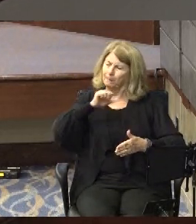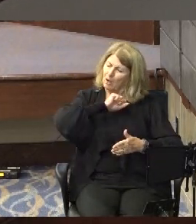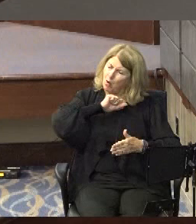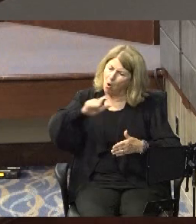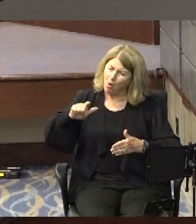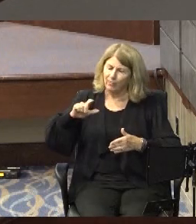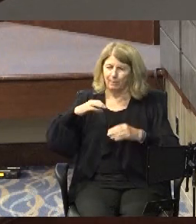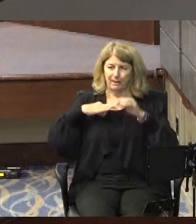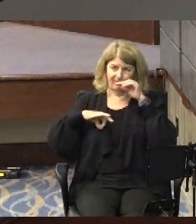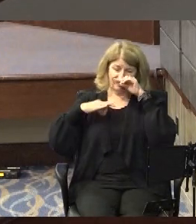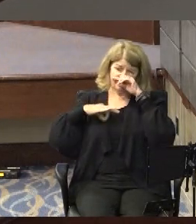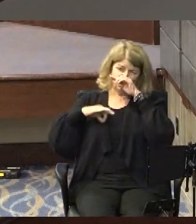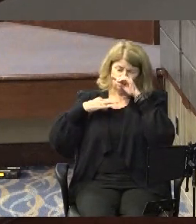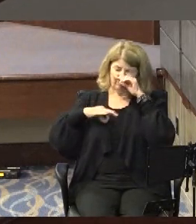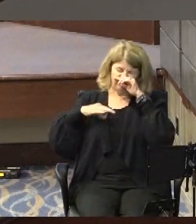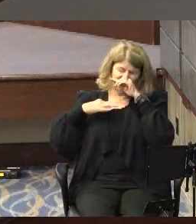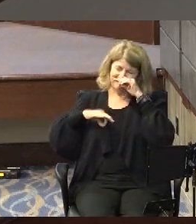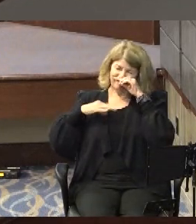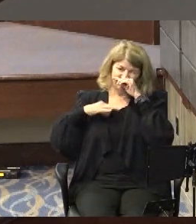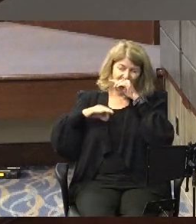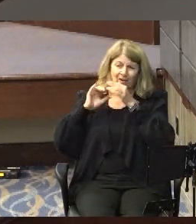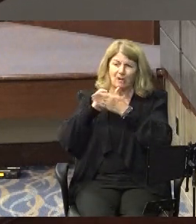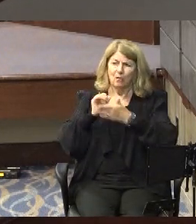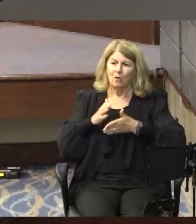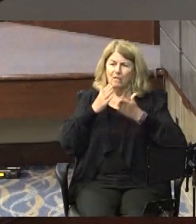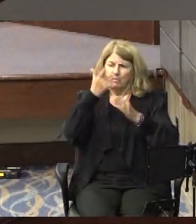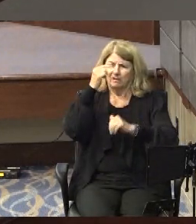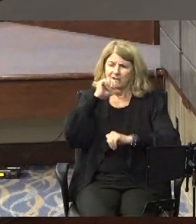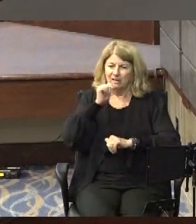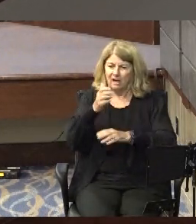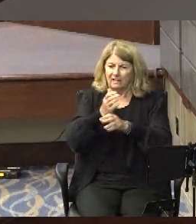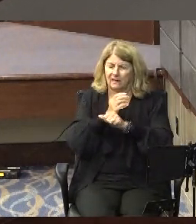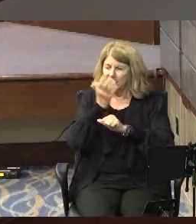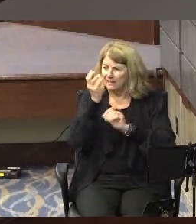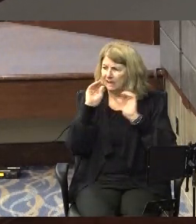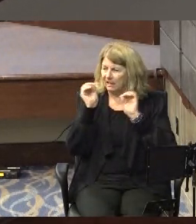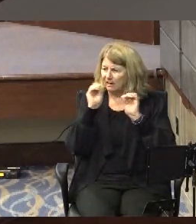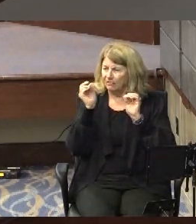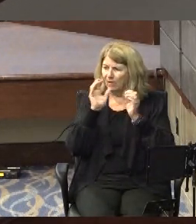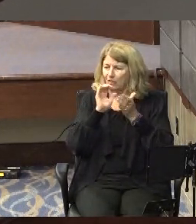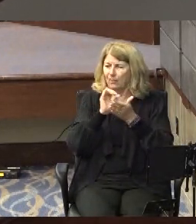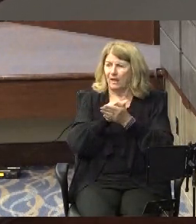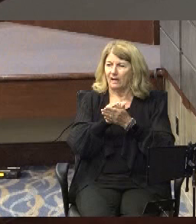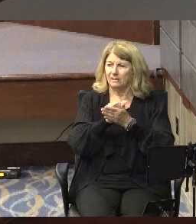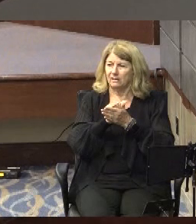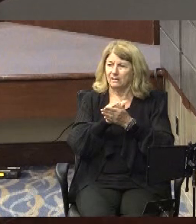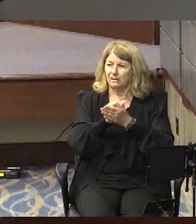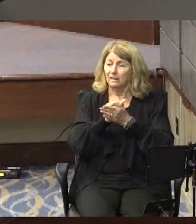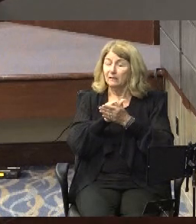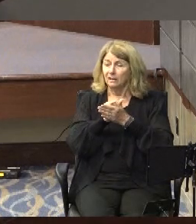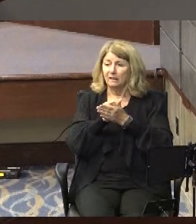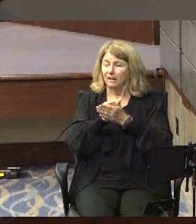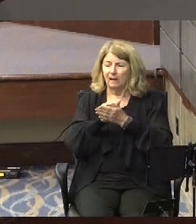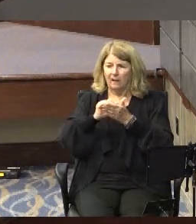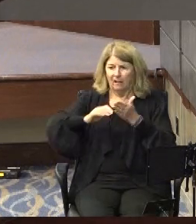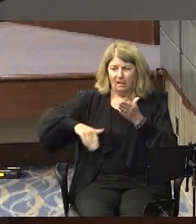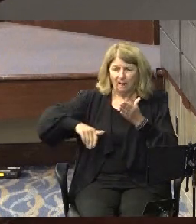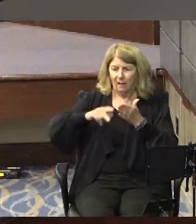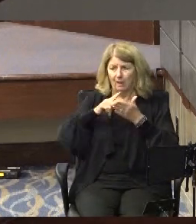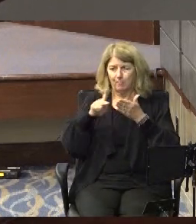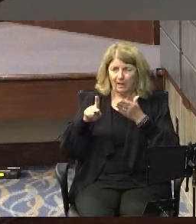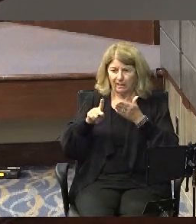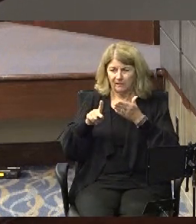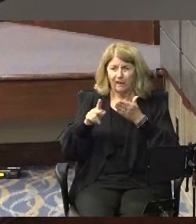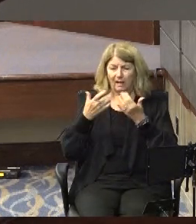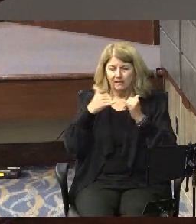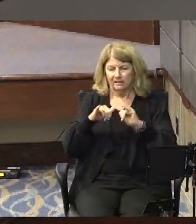all the benefits that it's offered. Because I didn't get none of them. I signed the tax abatement, which I haven't paid yet. I still pay my taxes, city